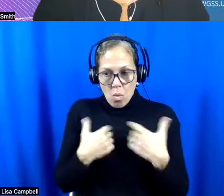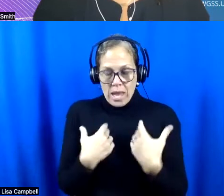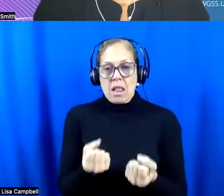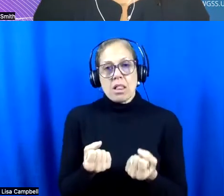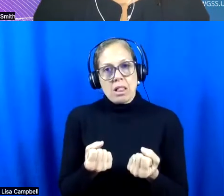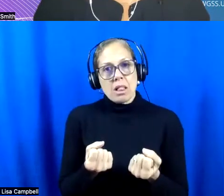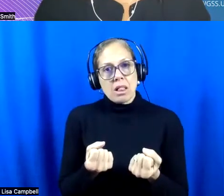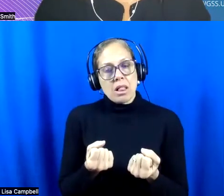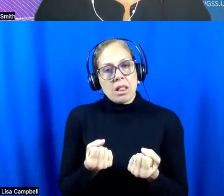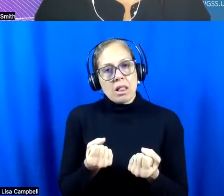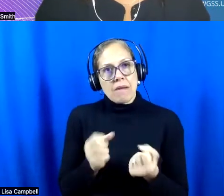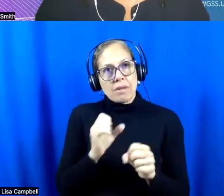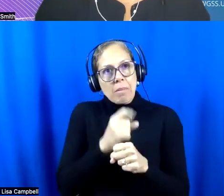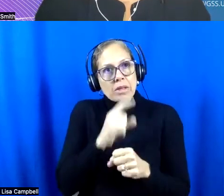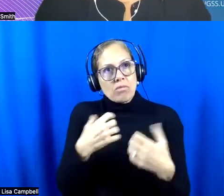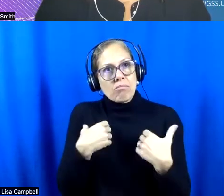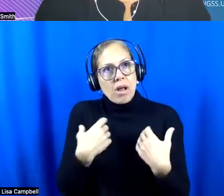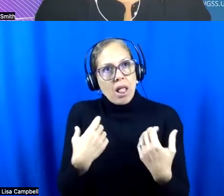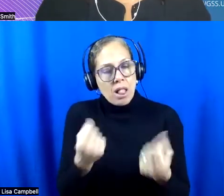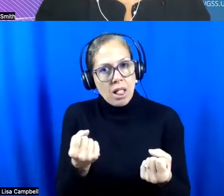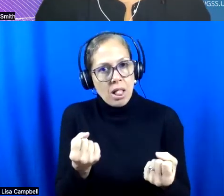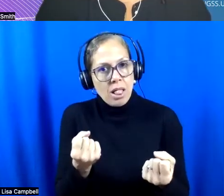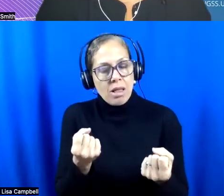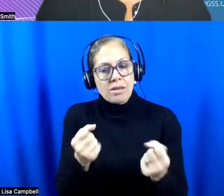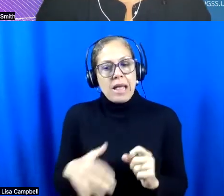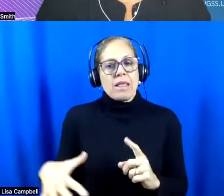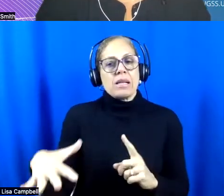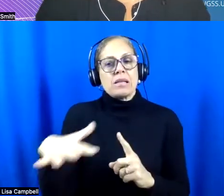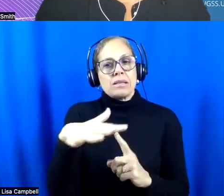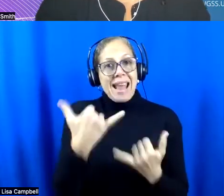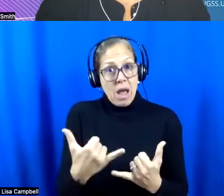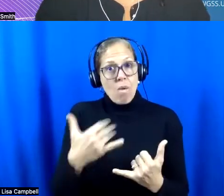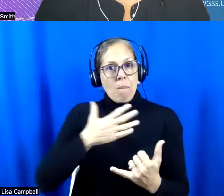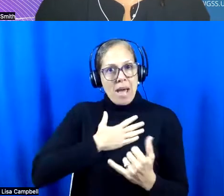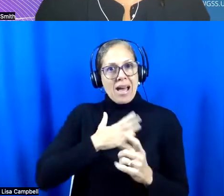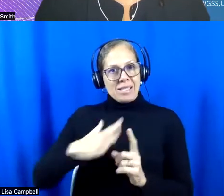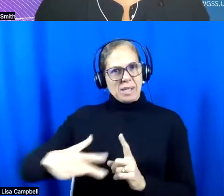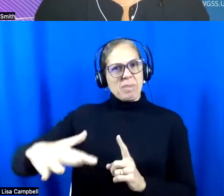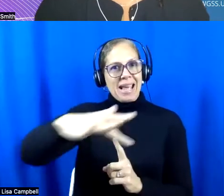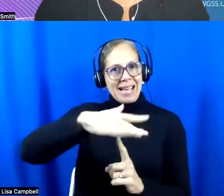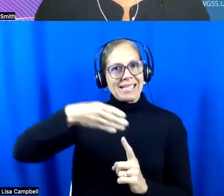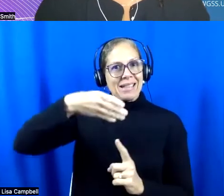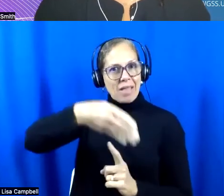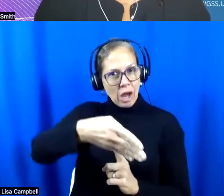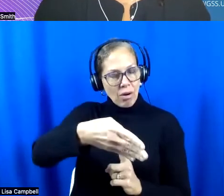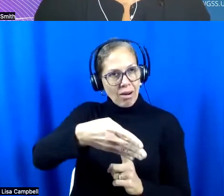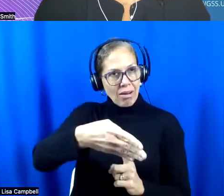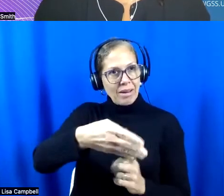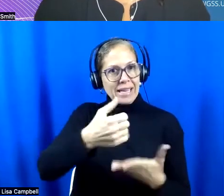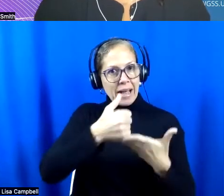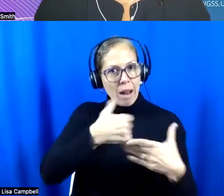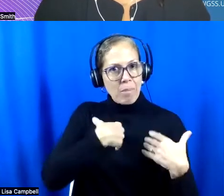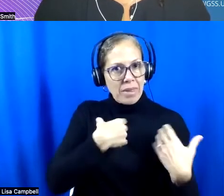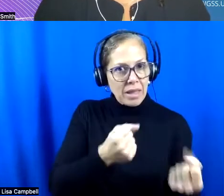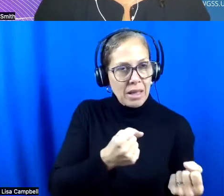so I feel like that's a space and practice that I'm in right now. And at the same time, a leadership space